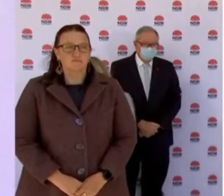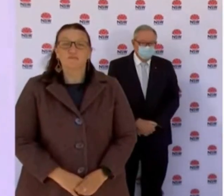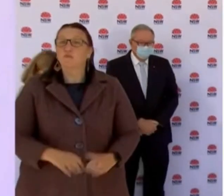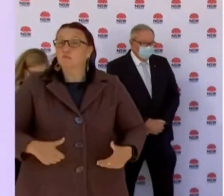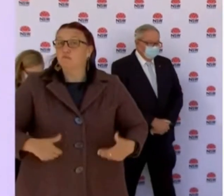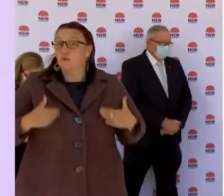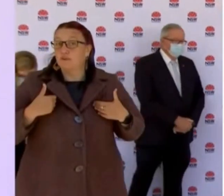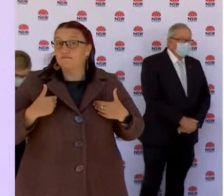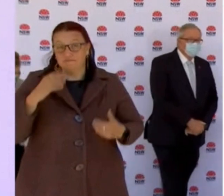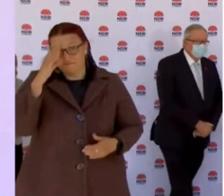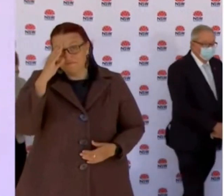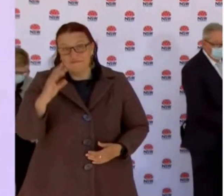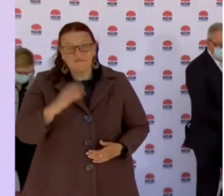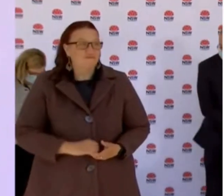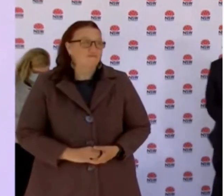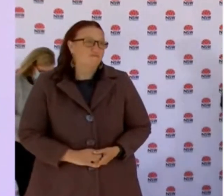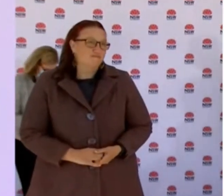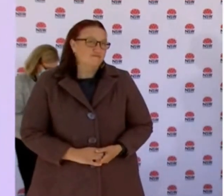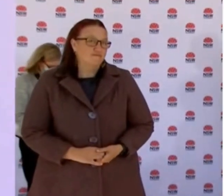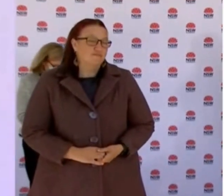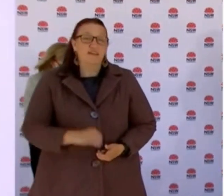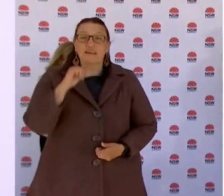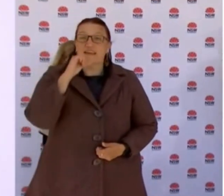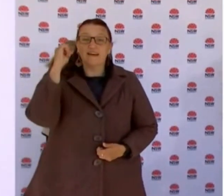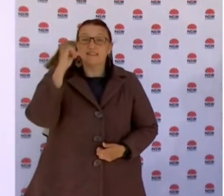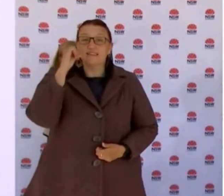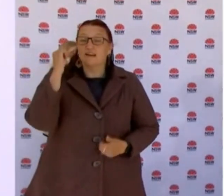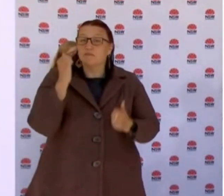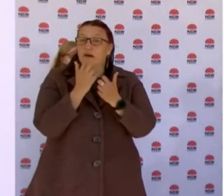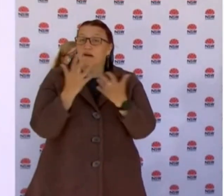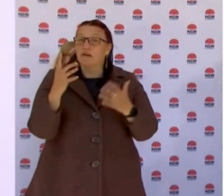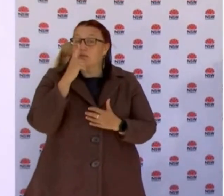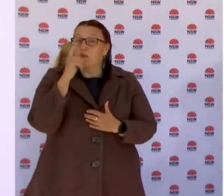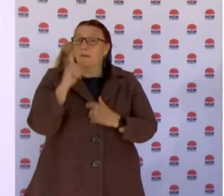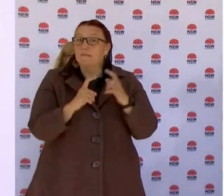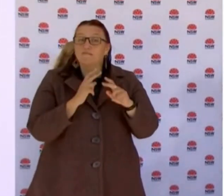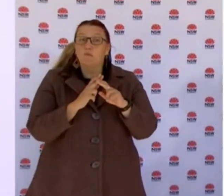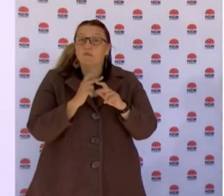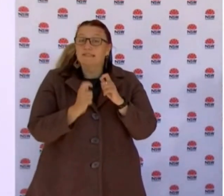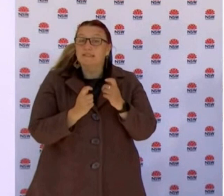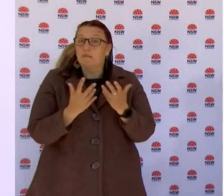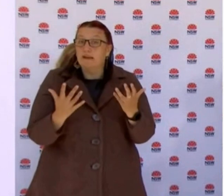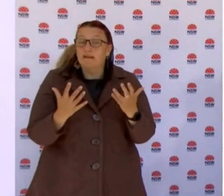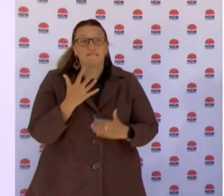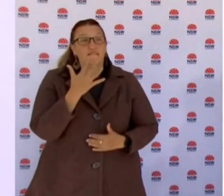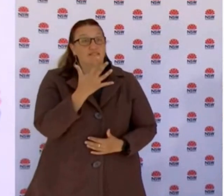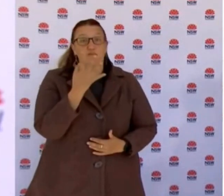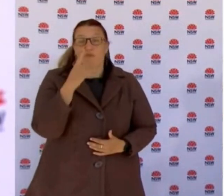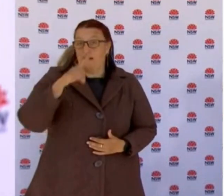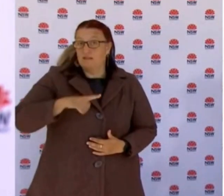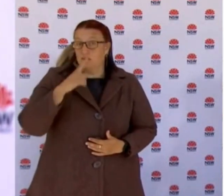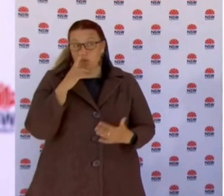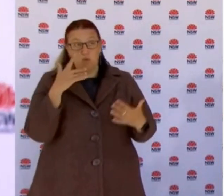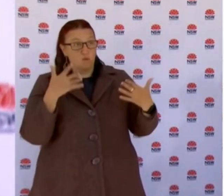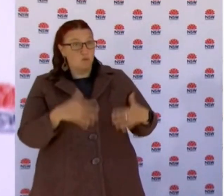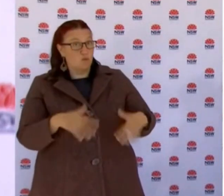Good morning, everybody. Can I thank the more than 58,000 people that came forward for testing in the last 24 hours, even though it was a weekend.